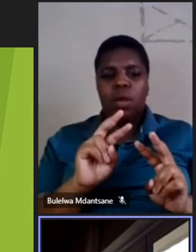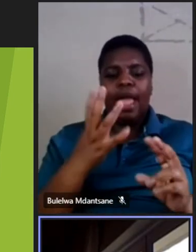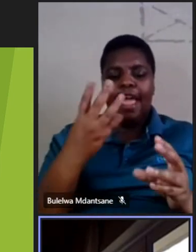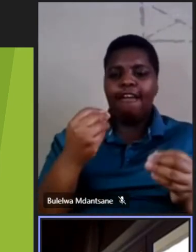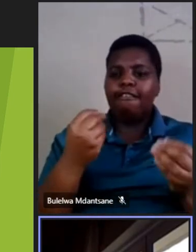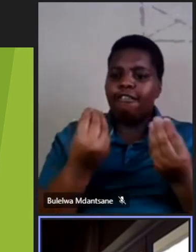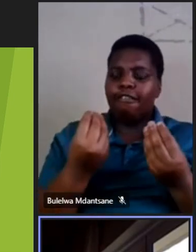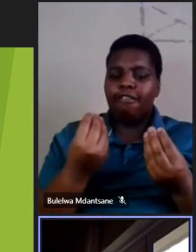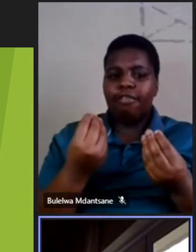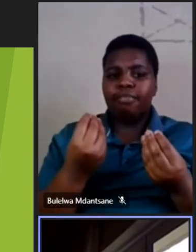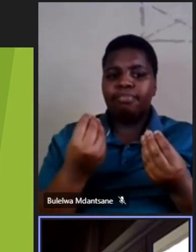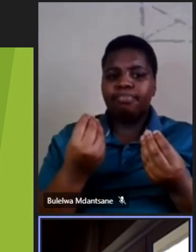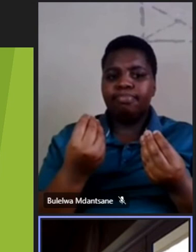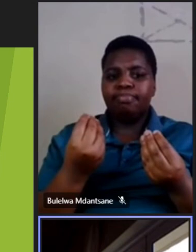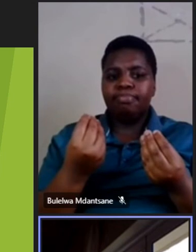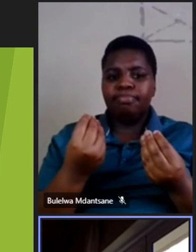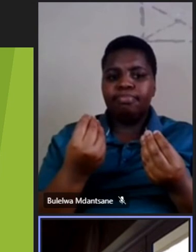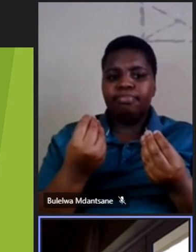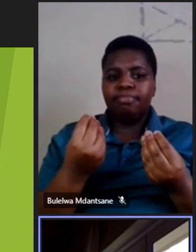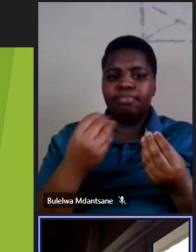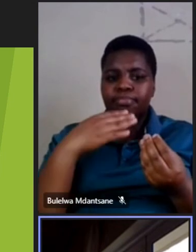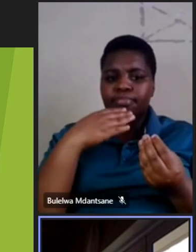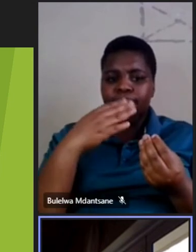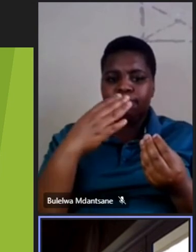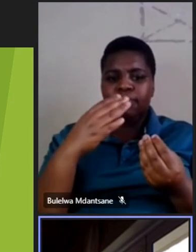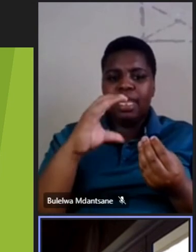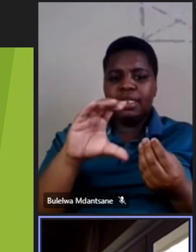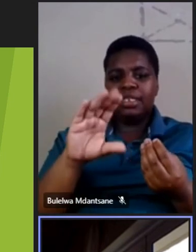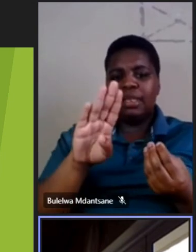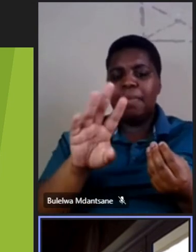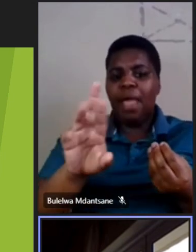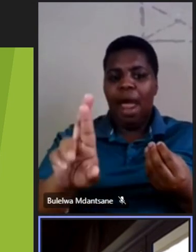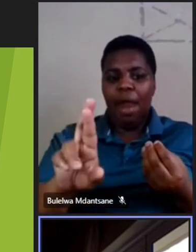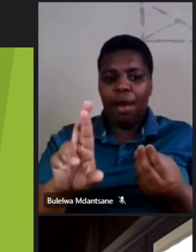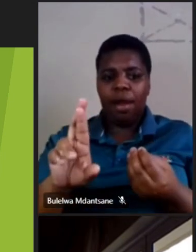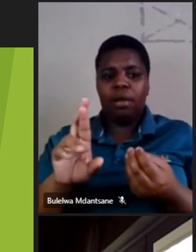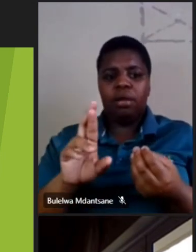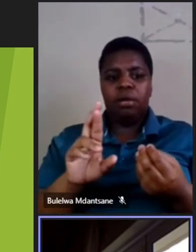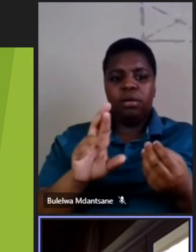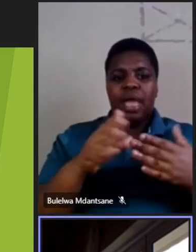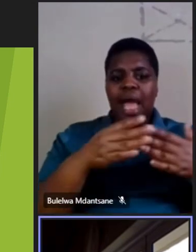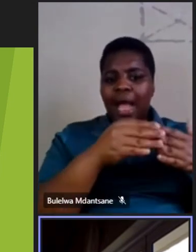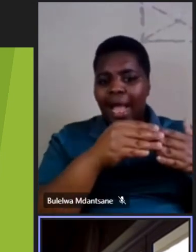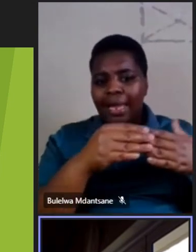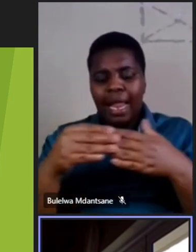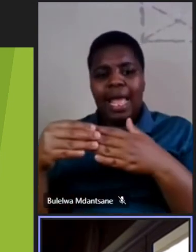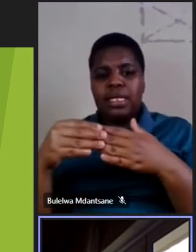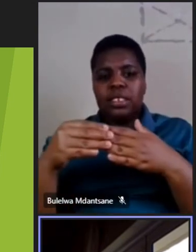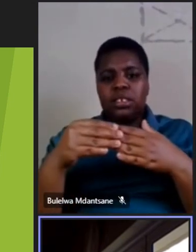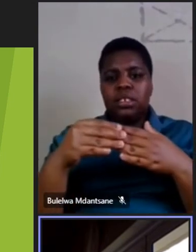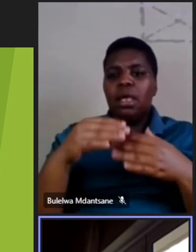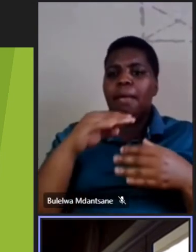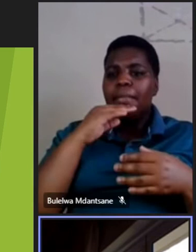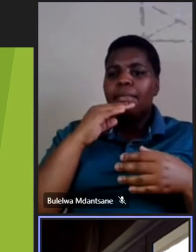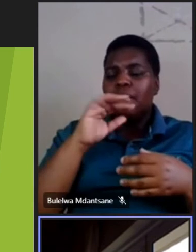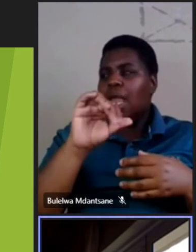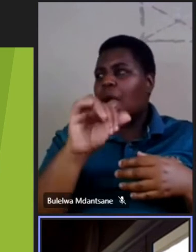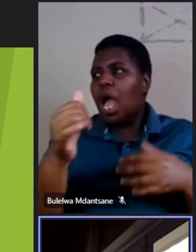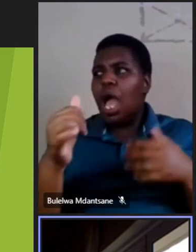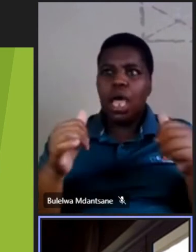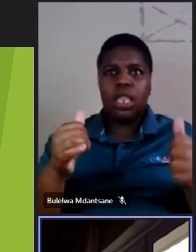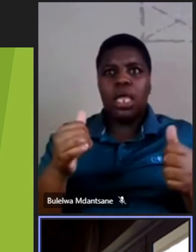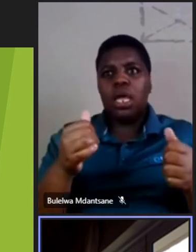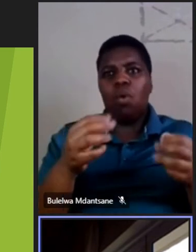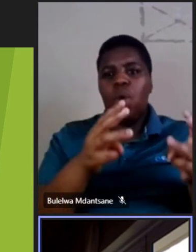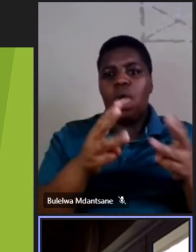the CBR matrix and other ways of approaching this.